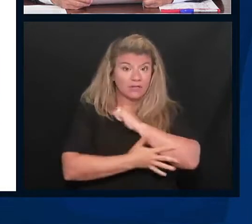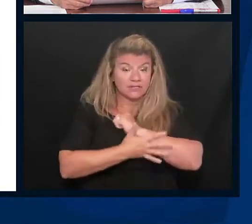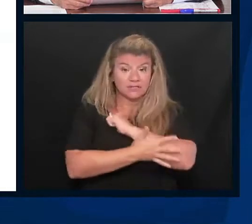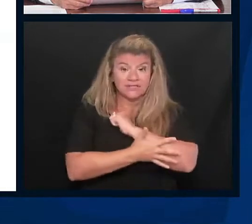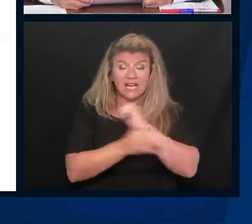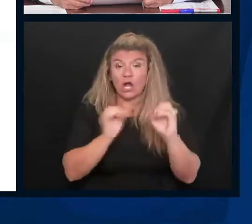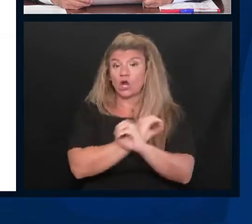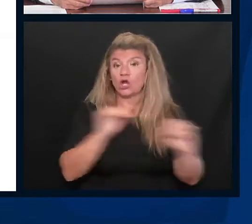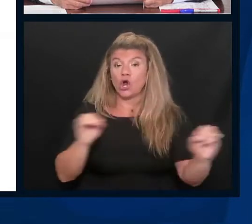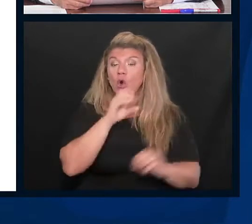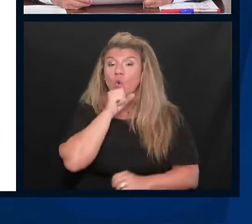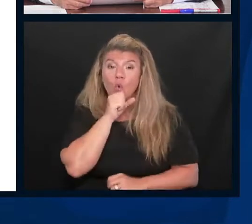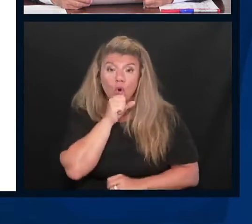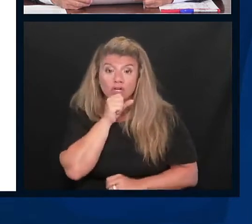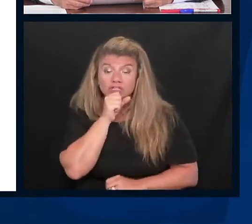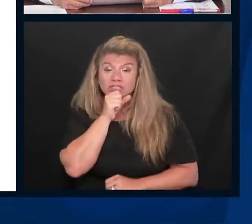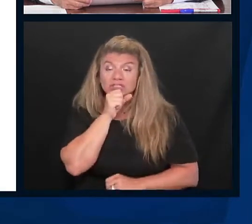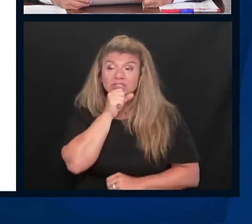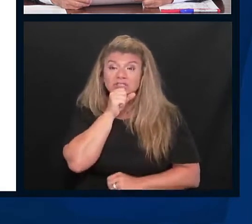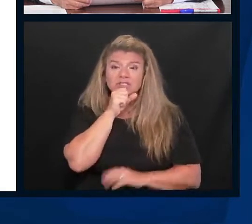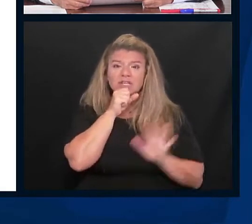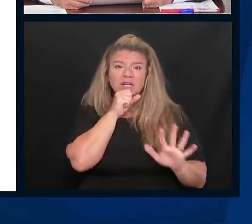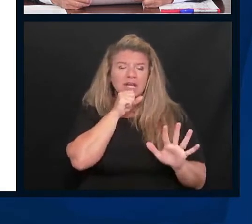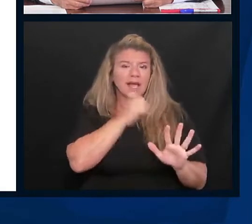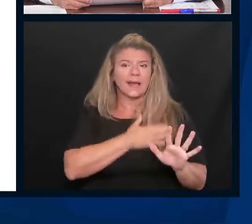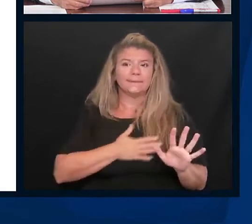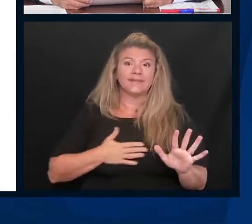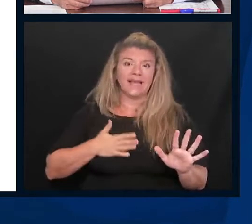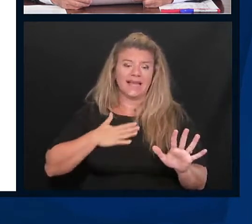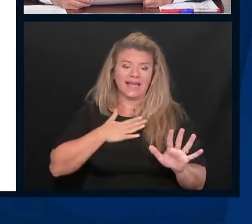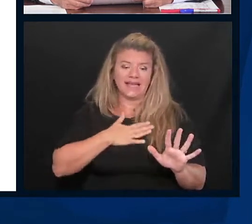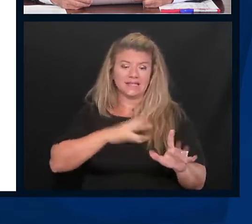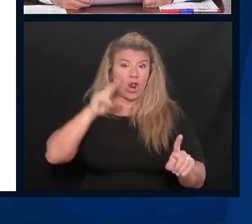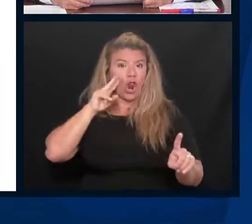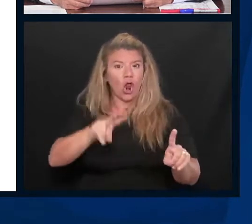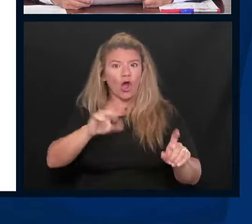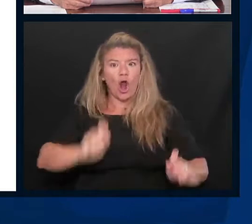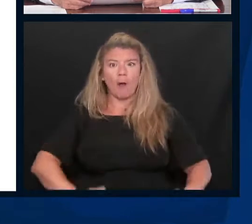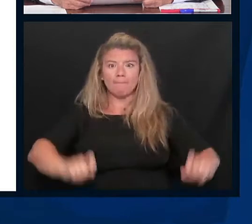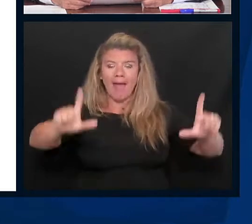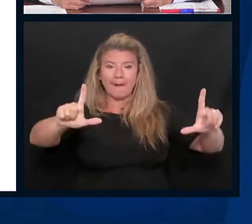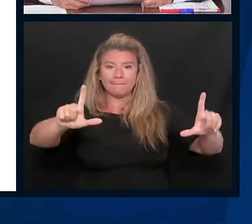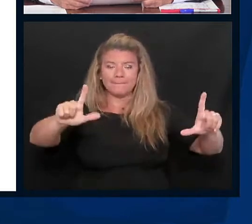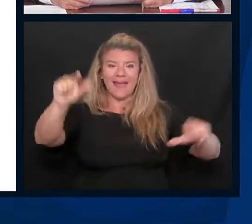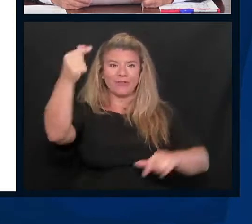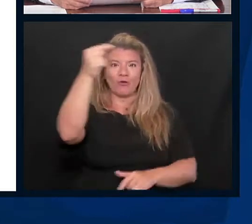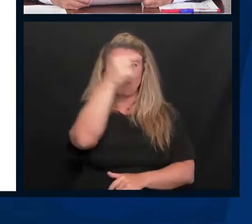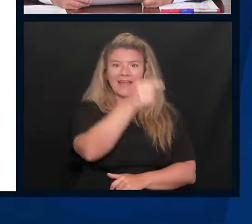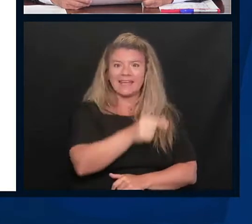no orange counties, and please look at our map and all the green.